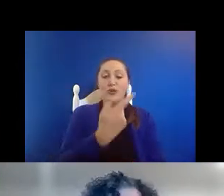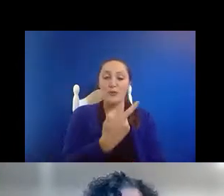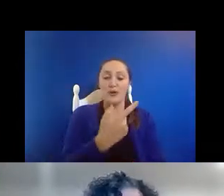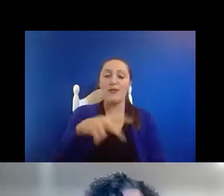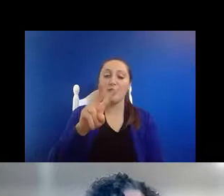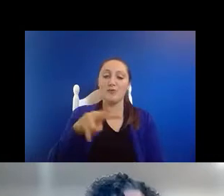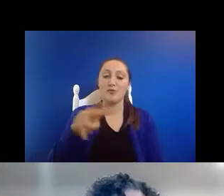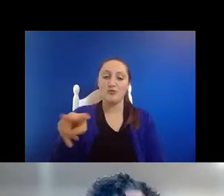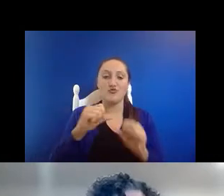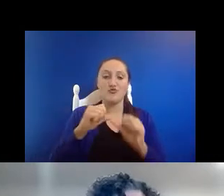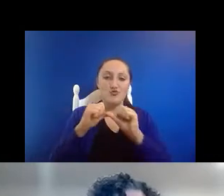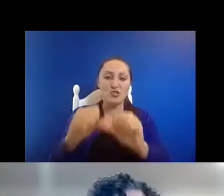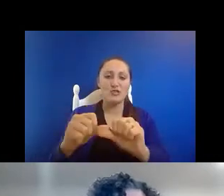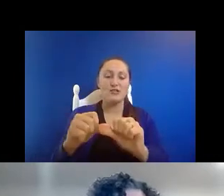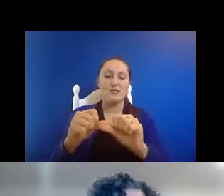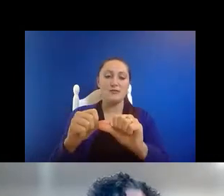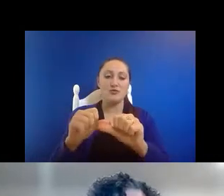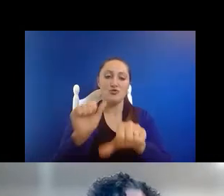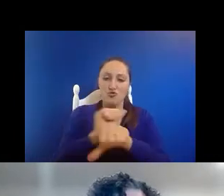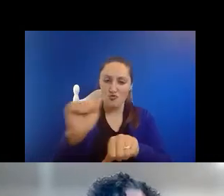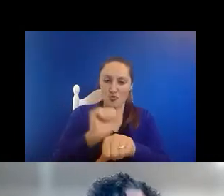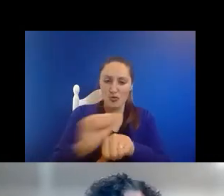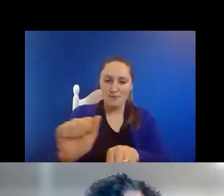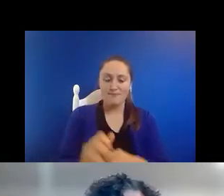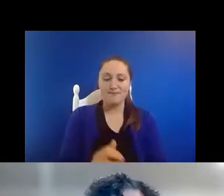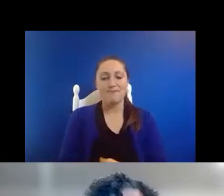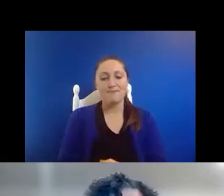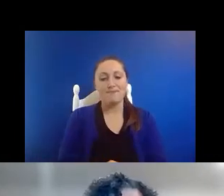momentum. Next slide.